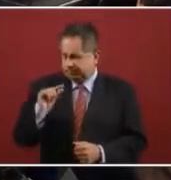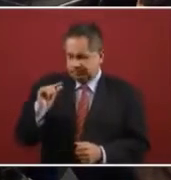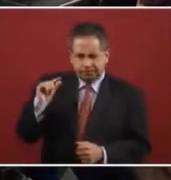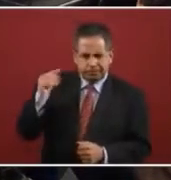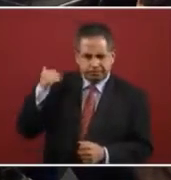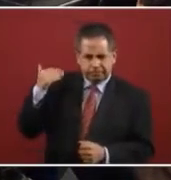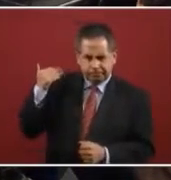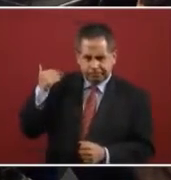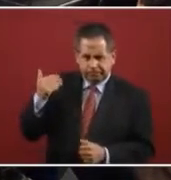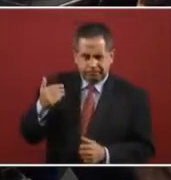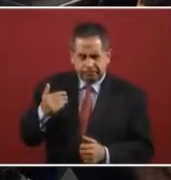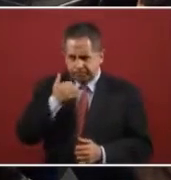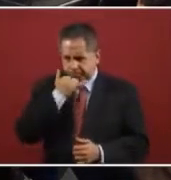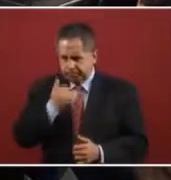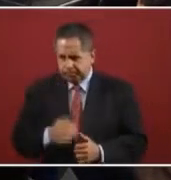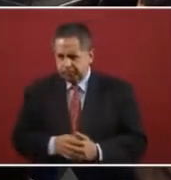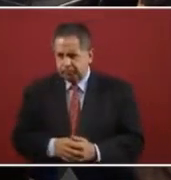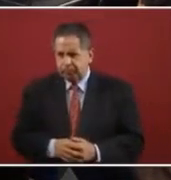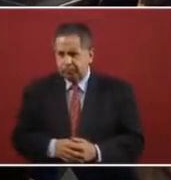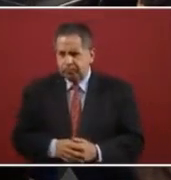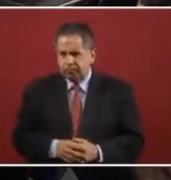A few days ago,